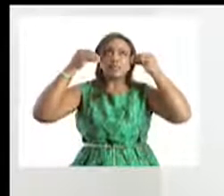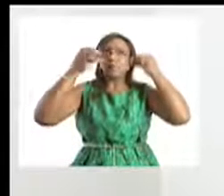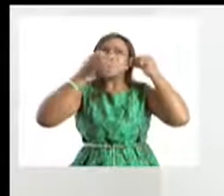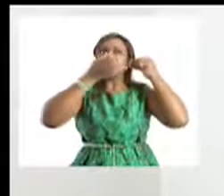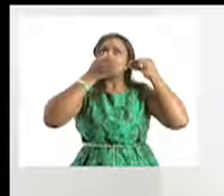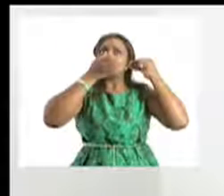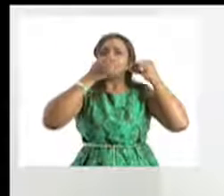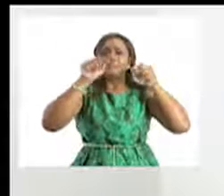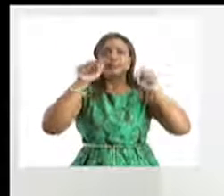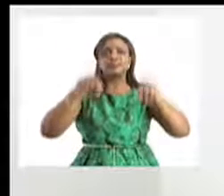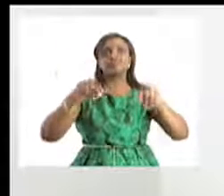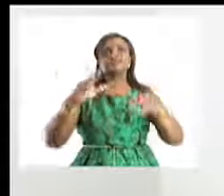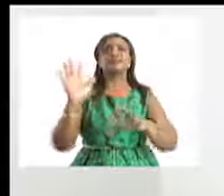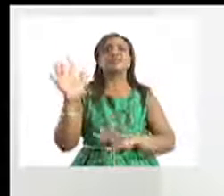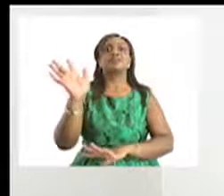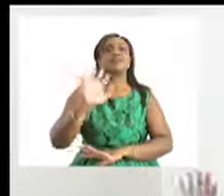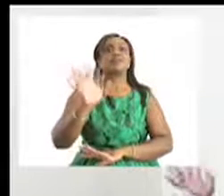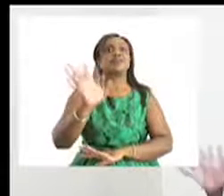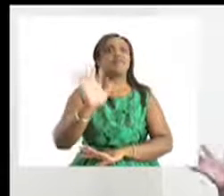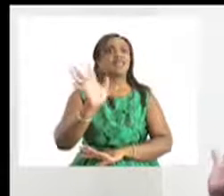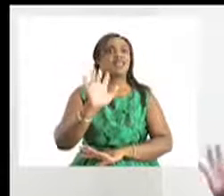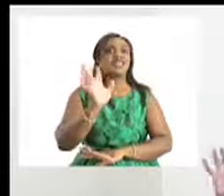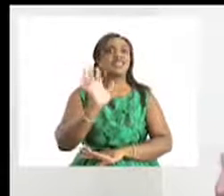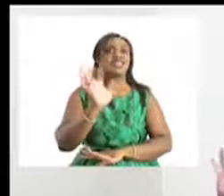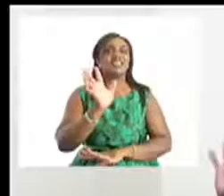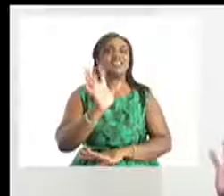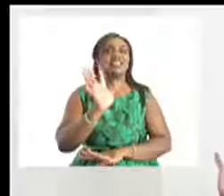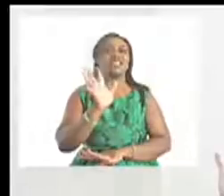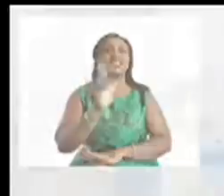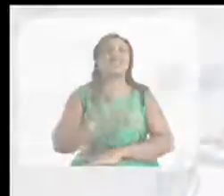us here in the studio, until next time,